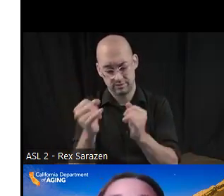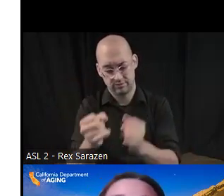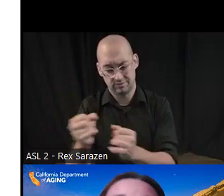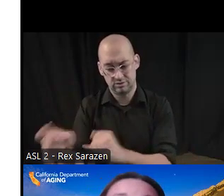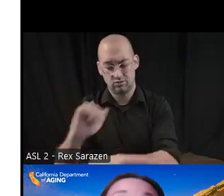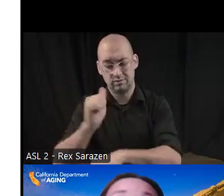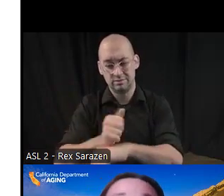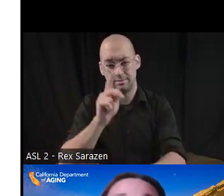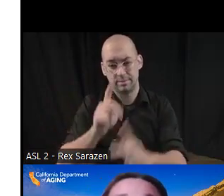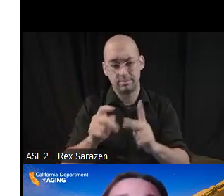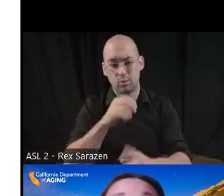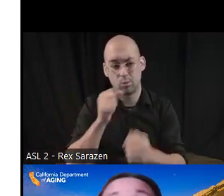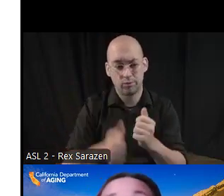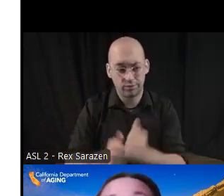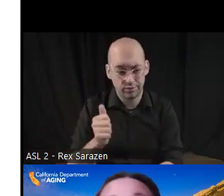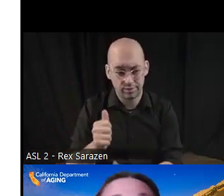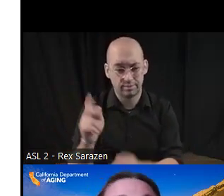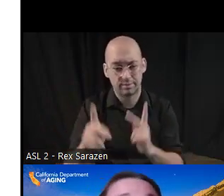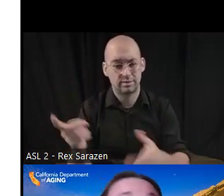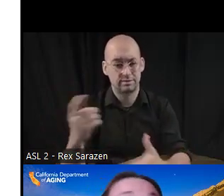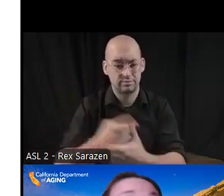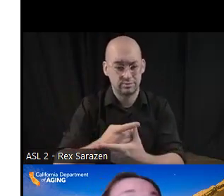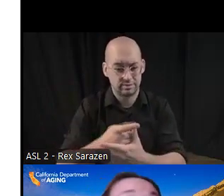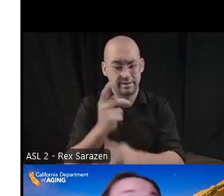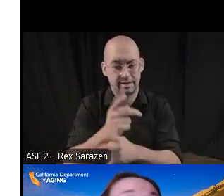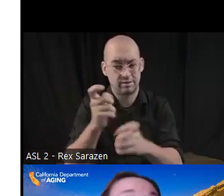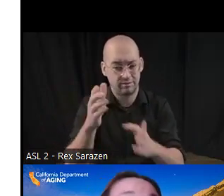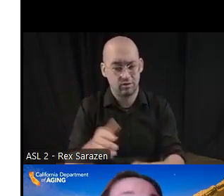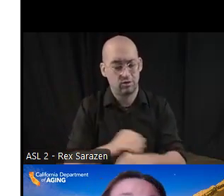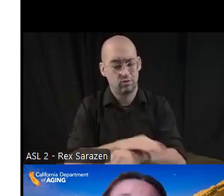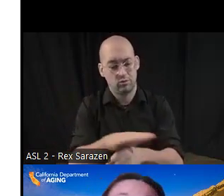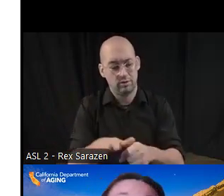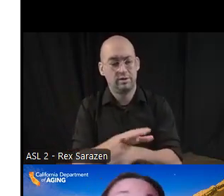with disabilities, and caregivers from throughout California.